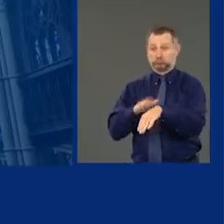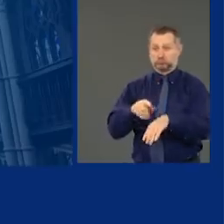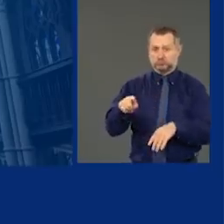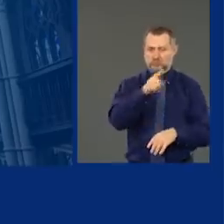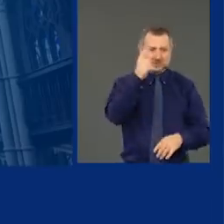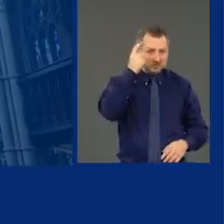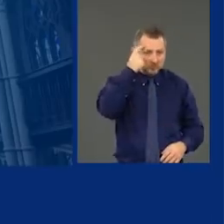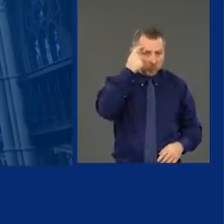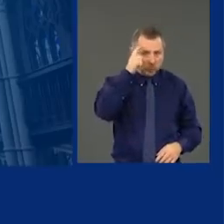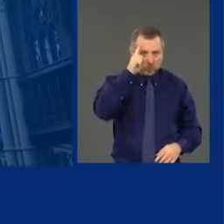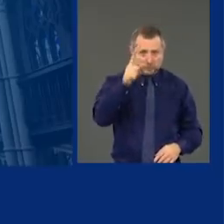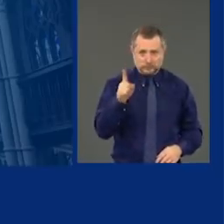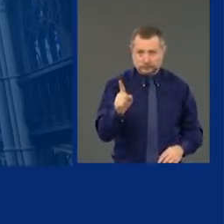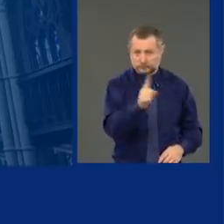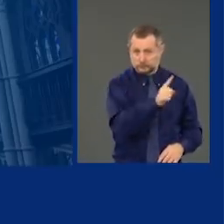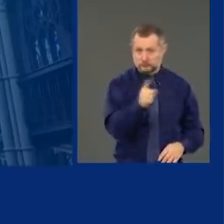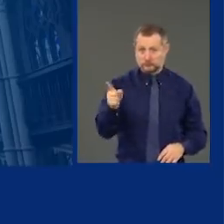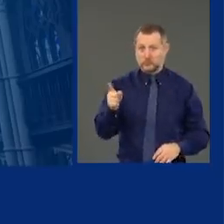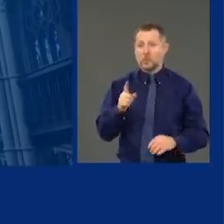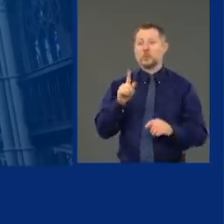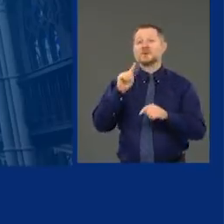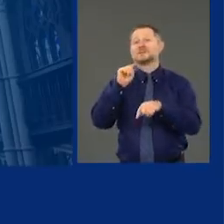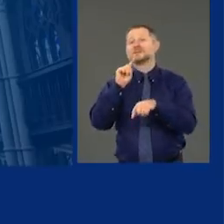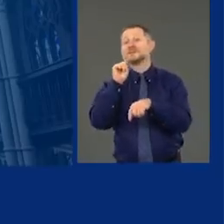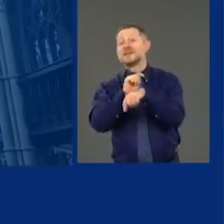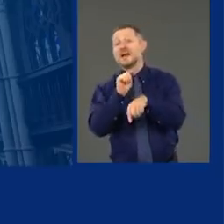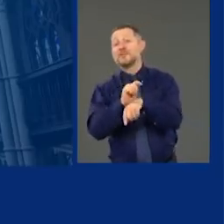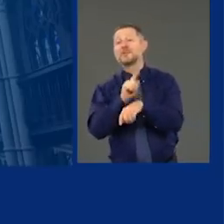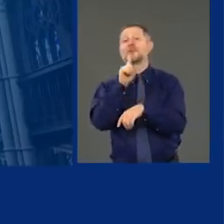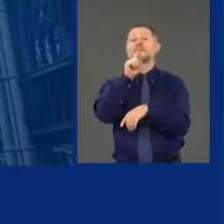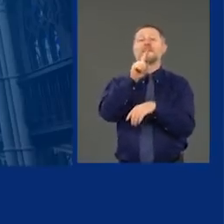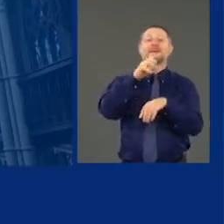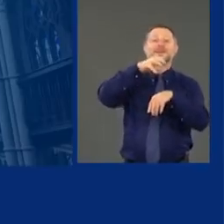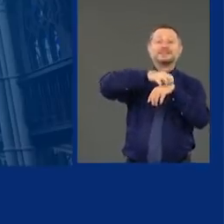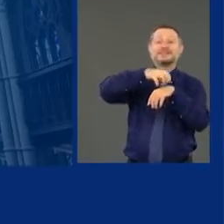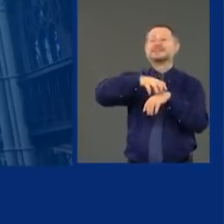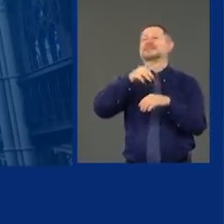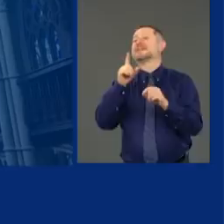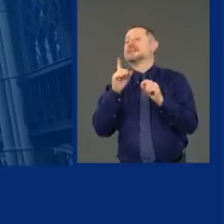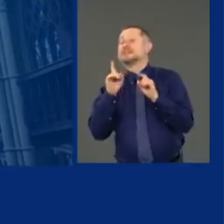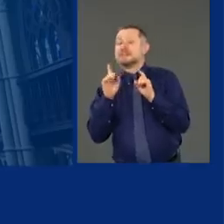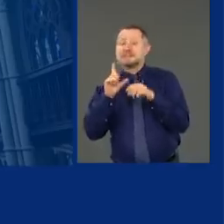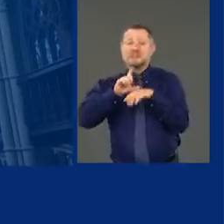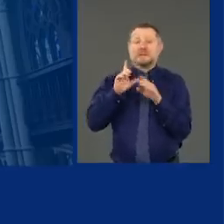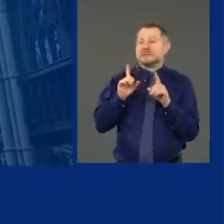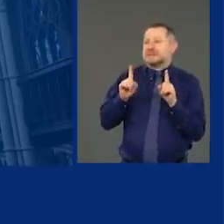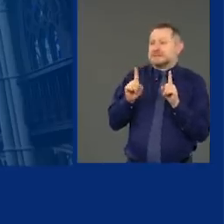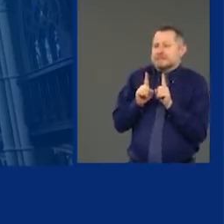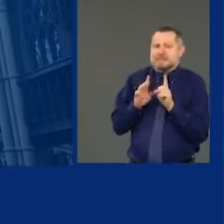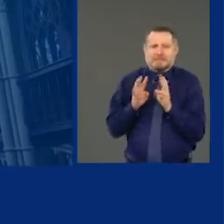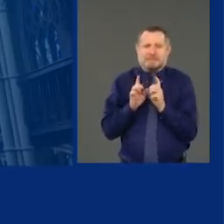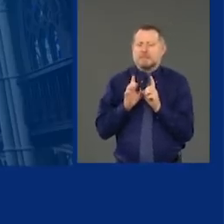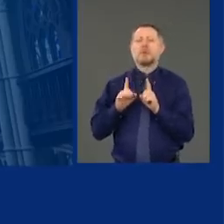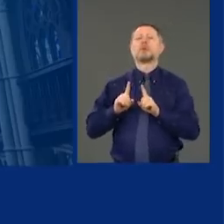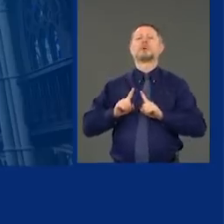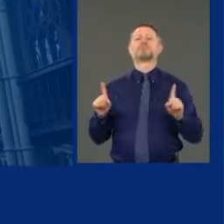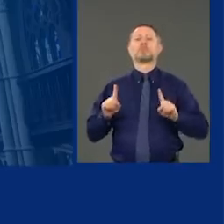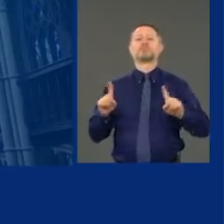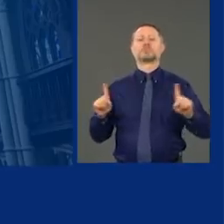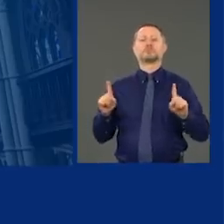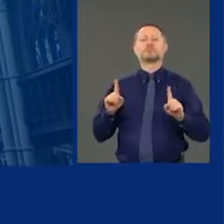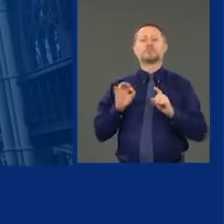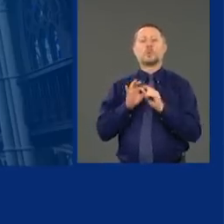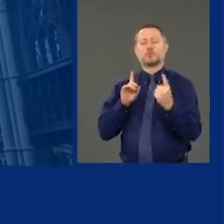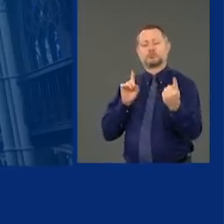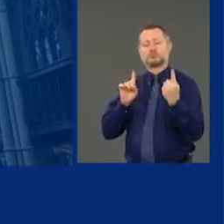mean you go to a temple or a mosque and you sit right next to a person. You have to socially distance. Watch on the entranceway and on the exit way when